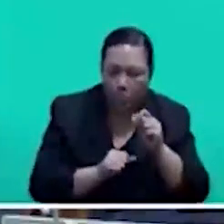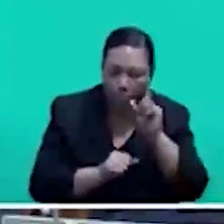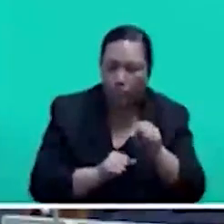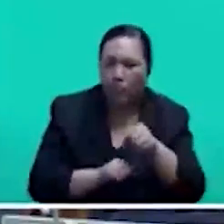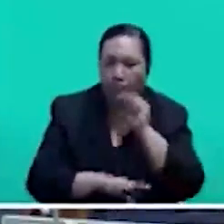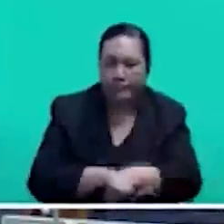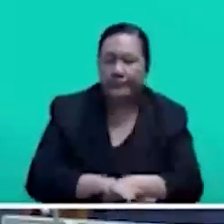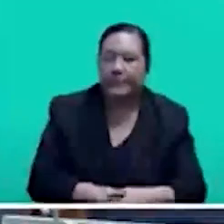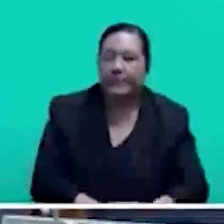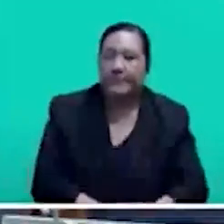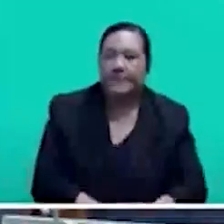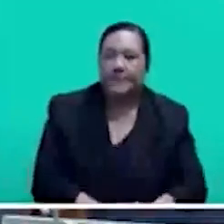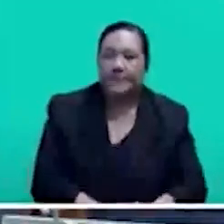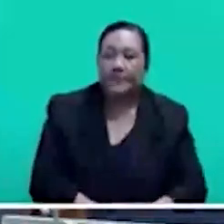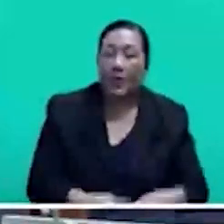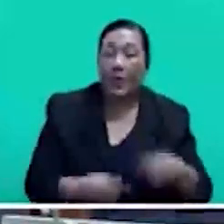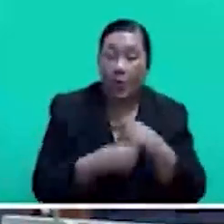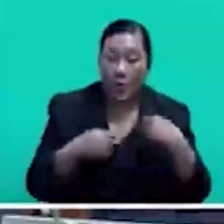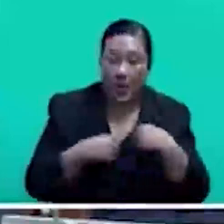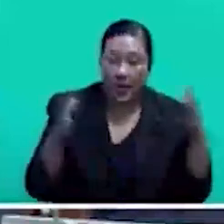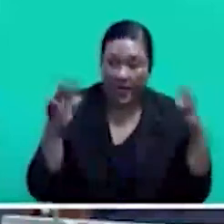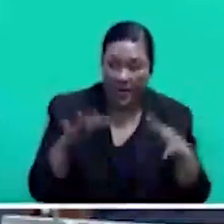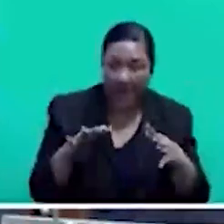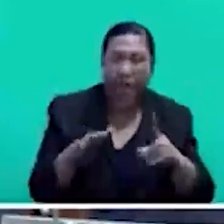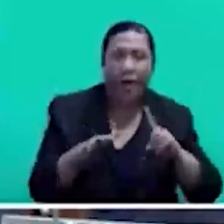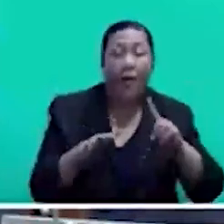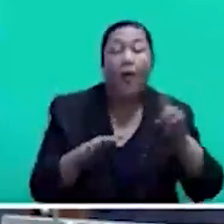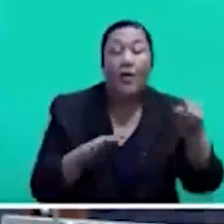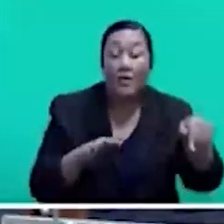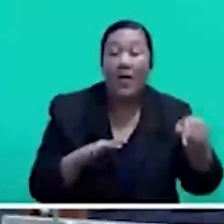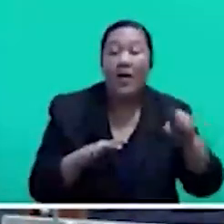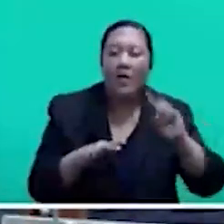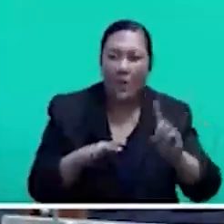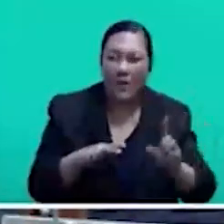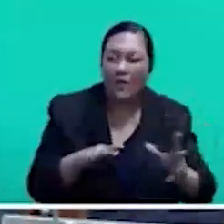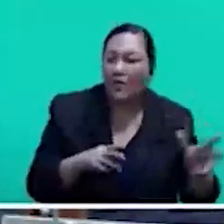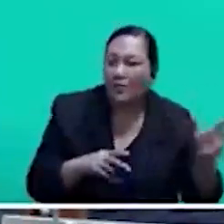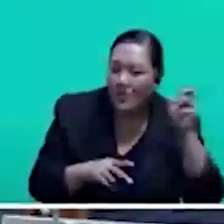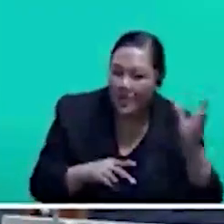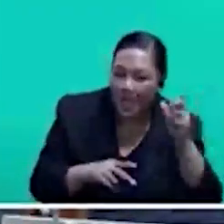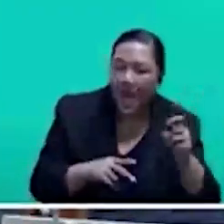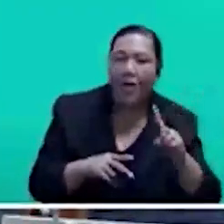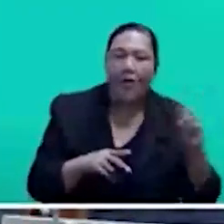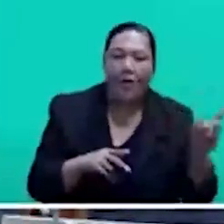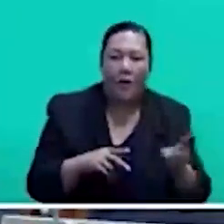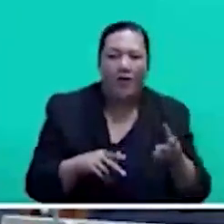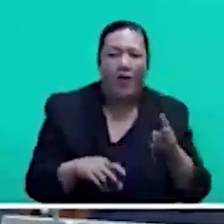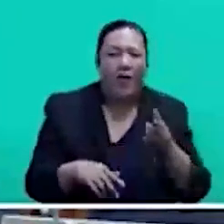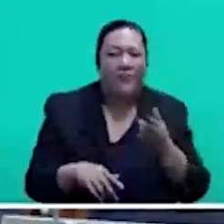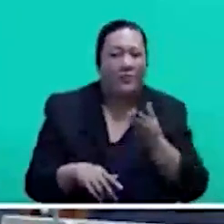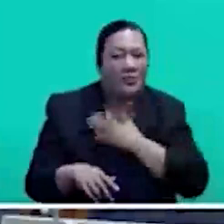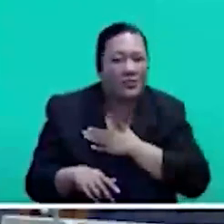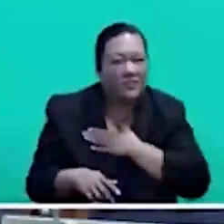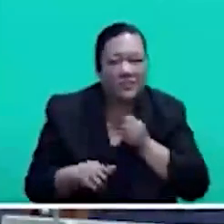it is there to hear and judge our grievances. Please use it. Let me assure